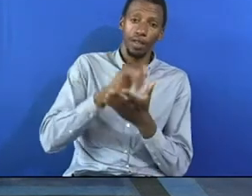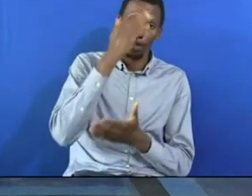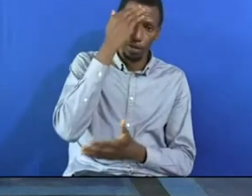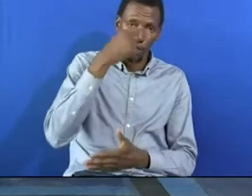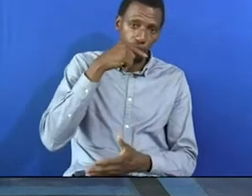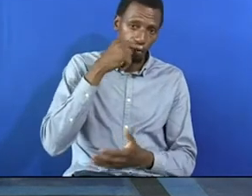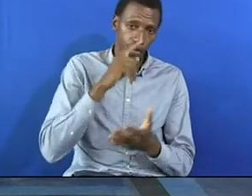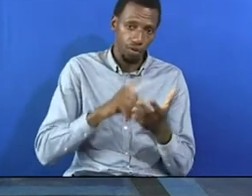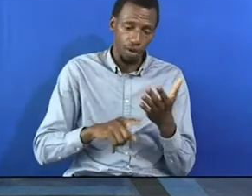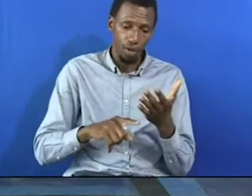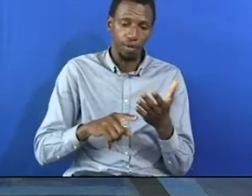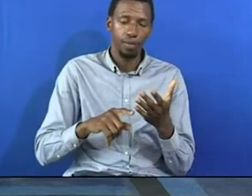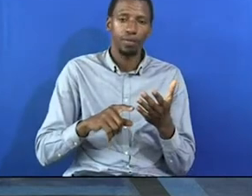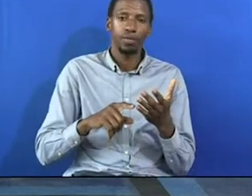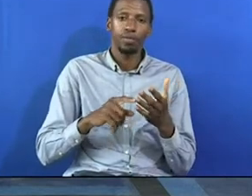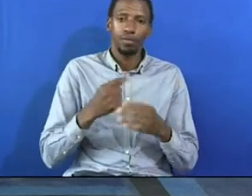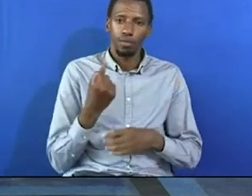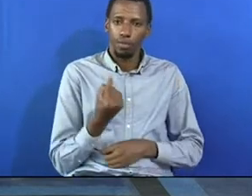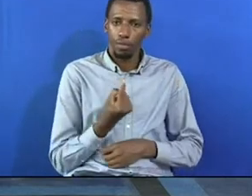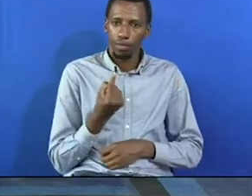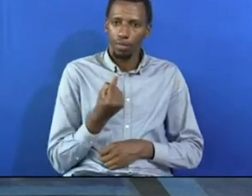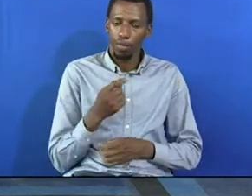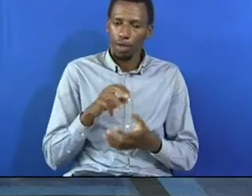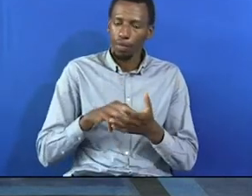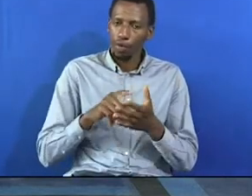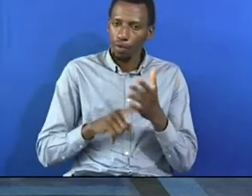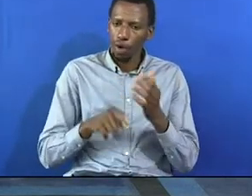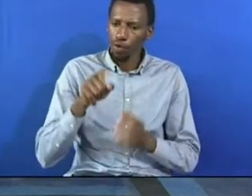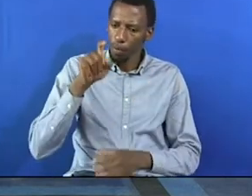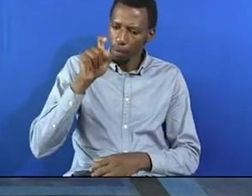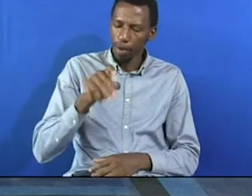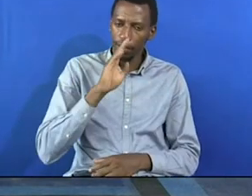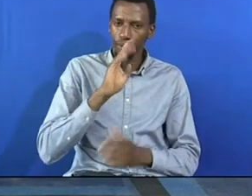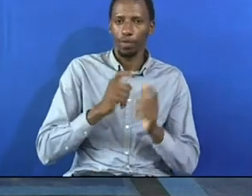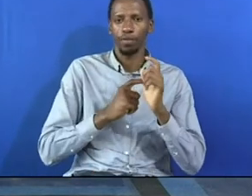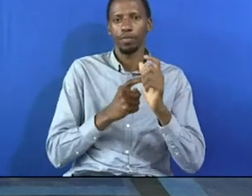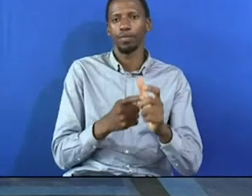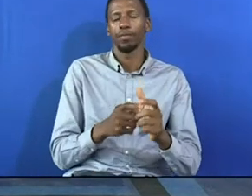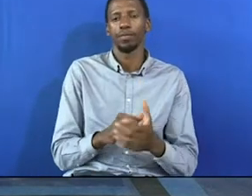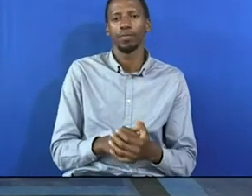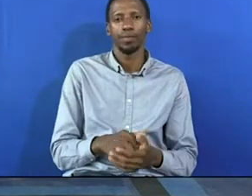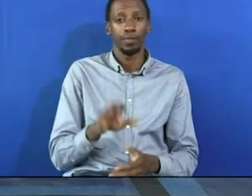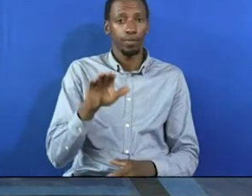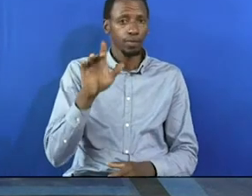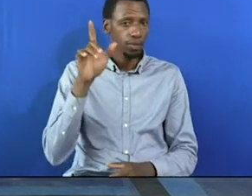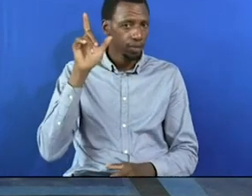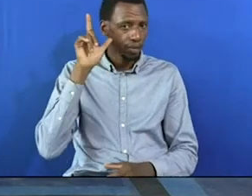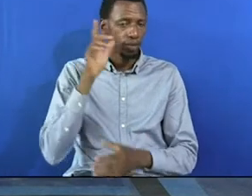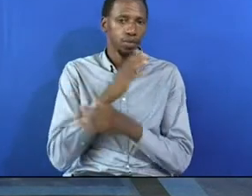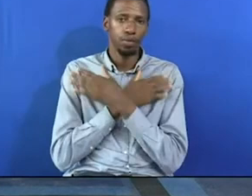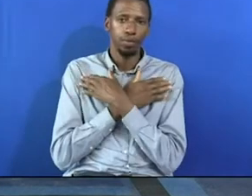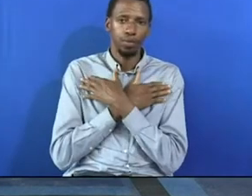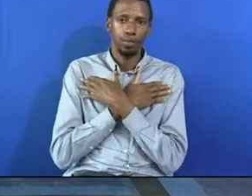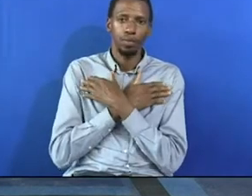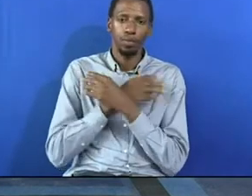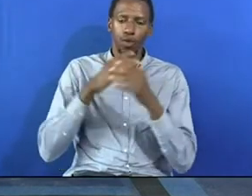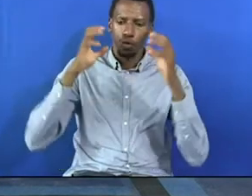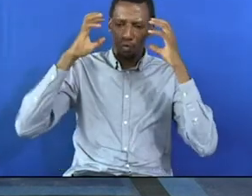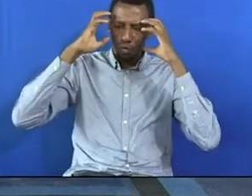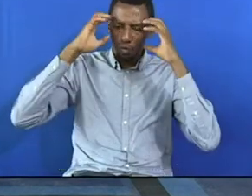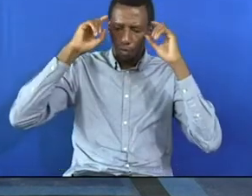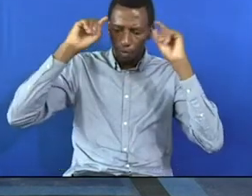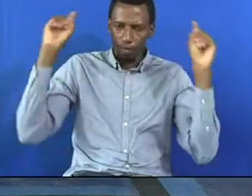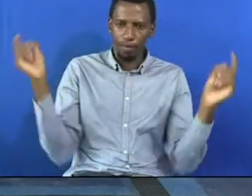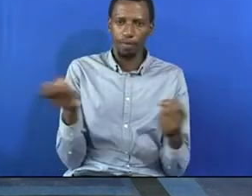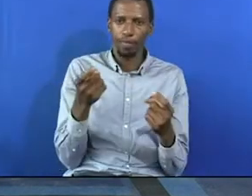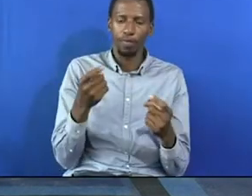to be single, you must be what? You must be gifted. Listen, friends, to resist the urge